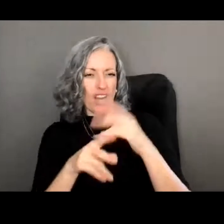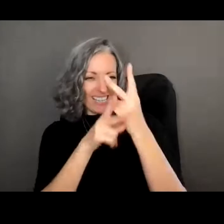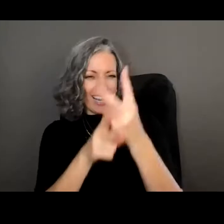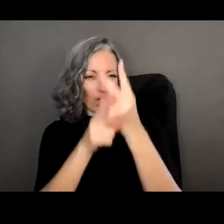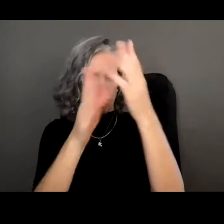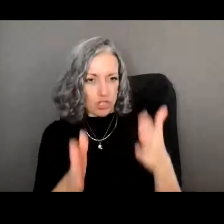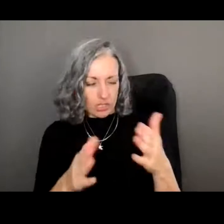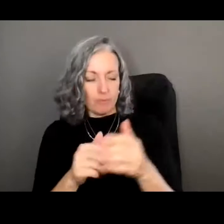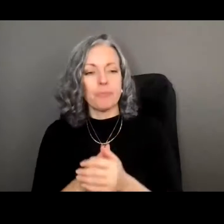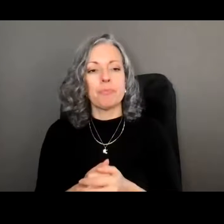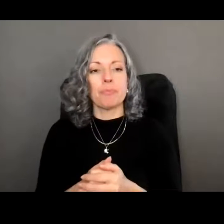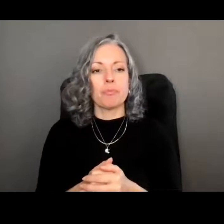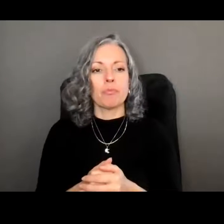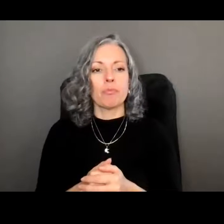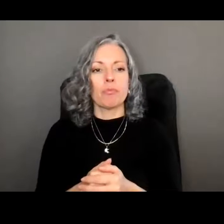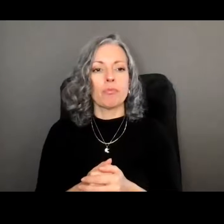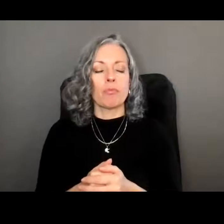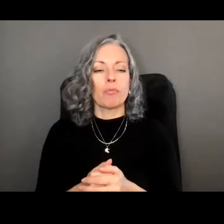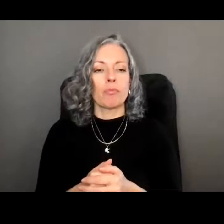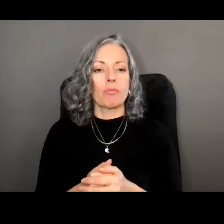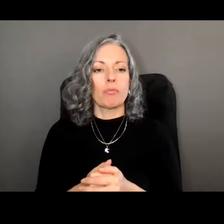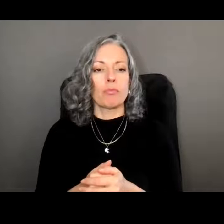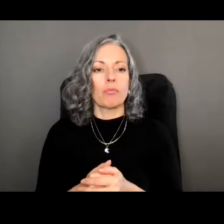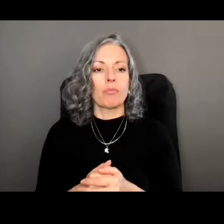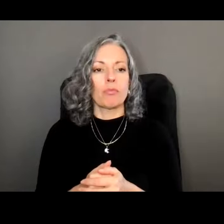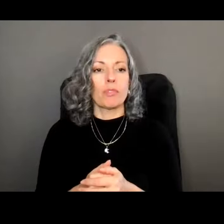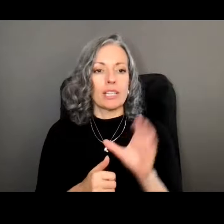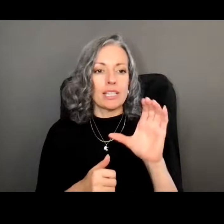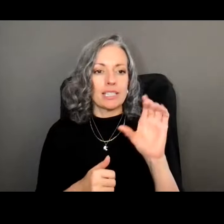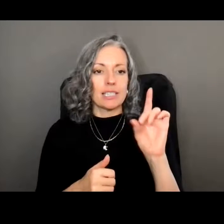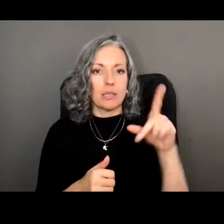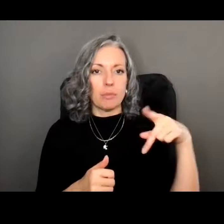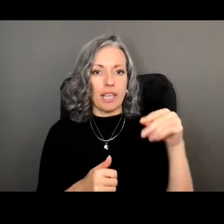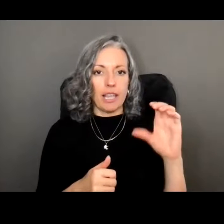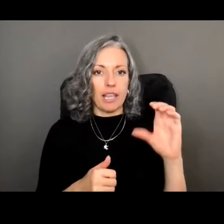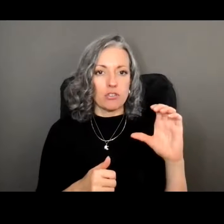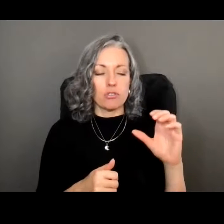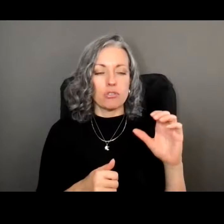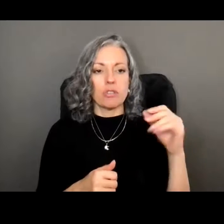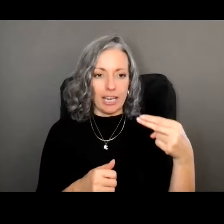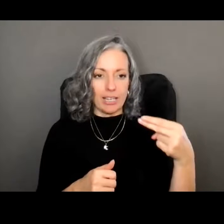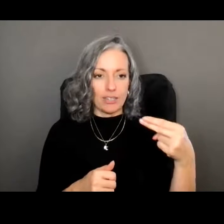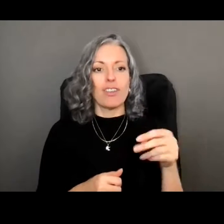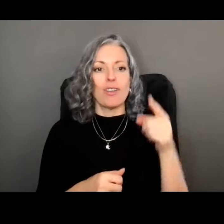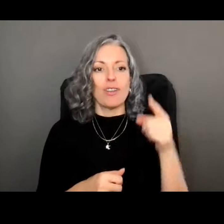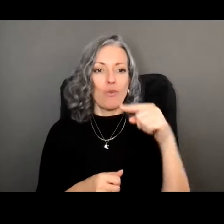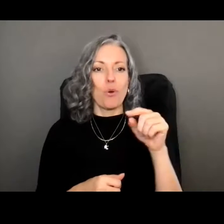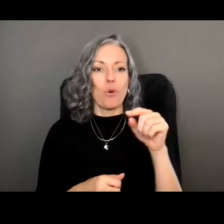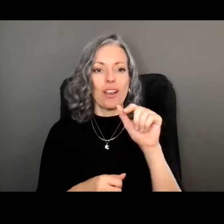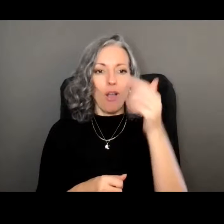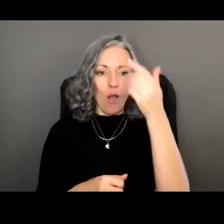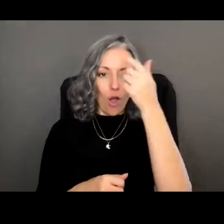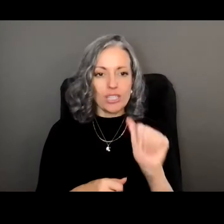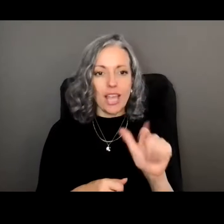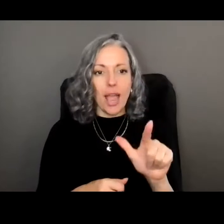And that the CDPH Alzheimer's Report 2022 need for regular updates, including